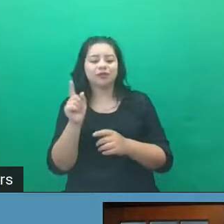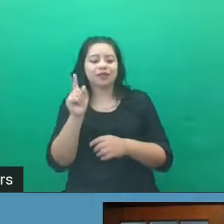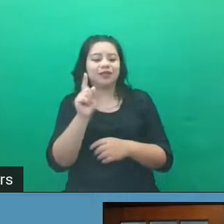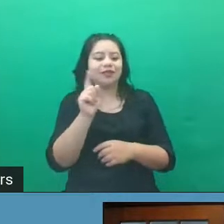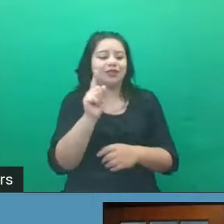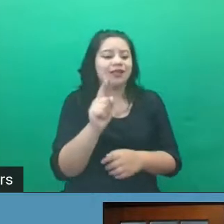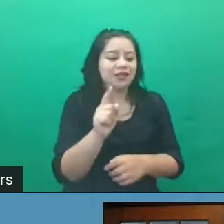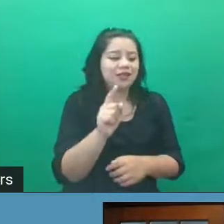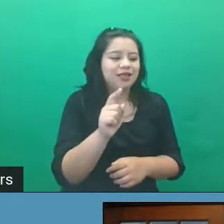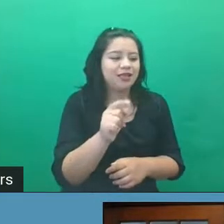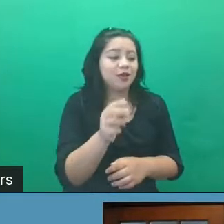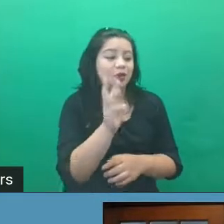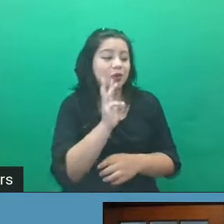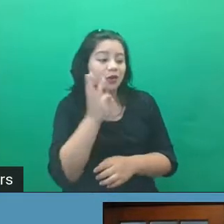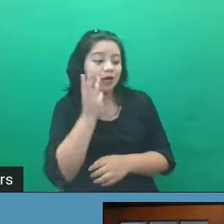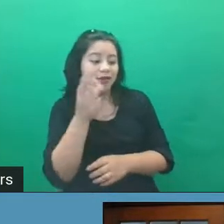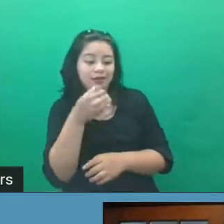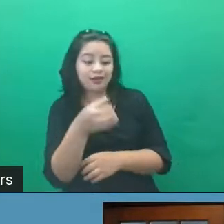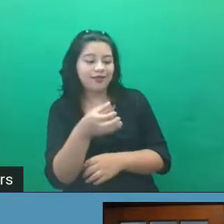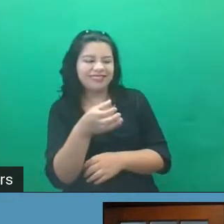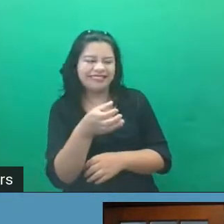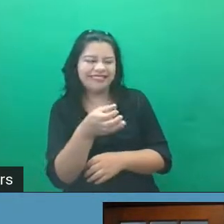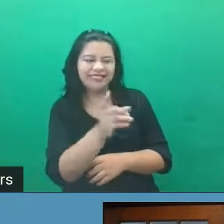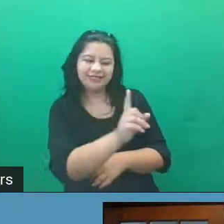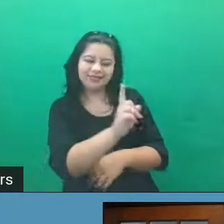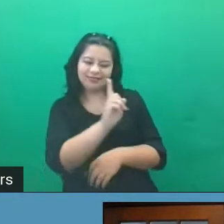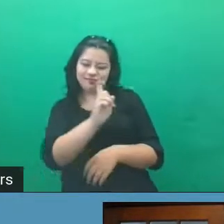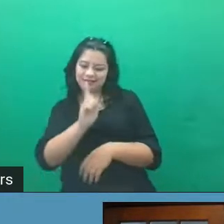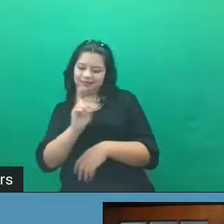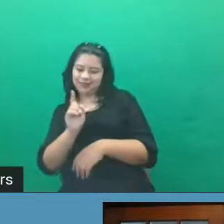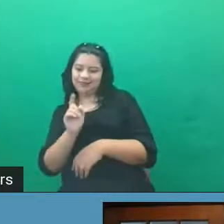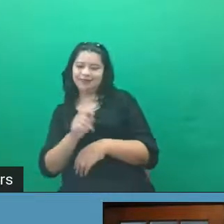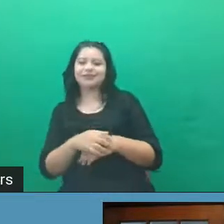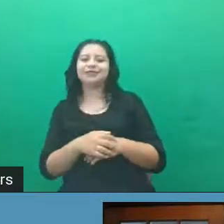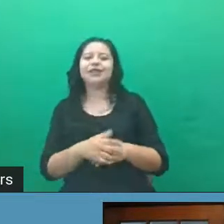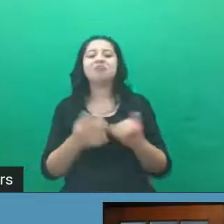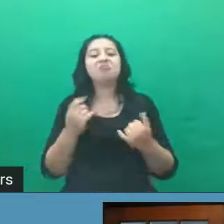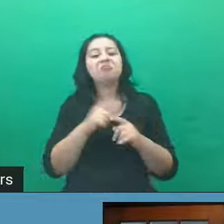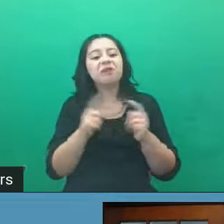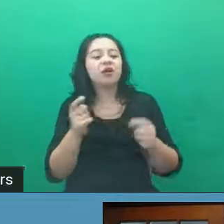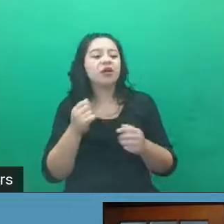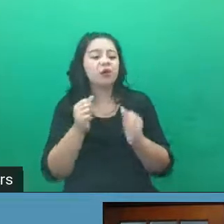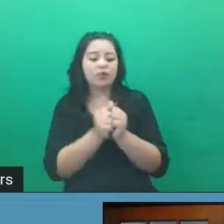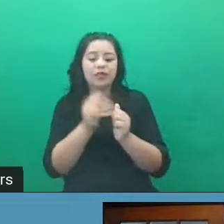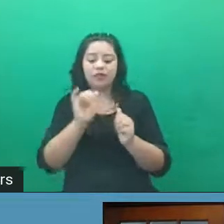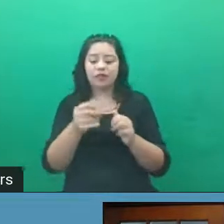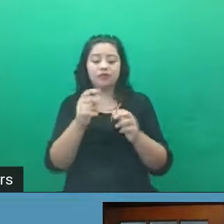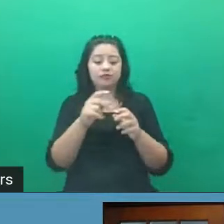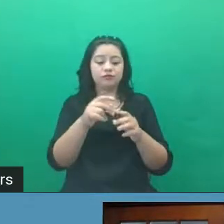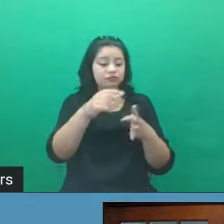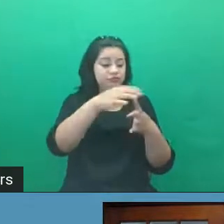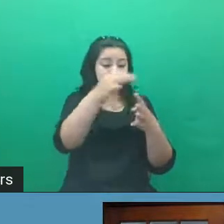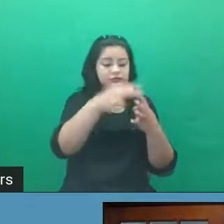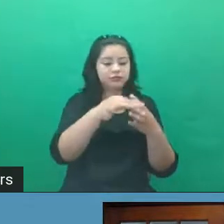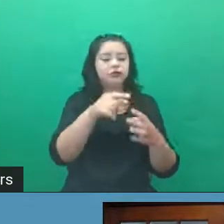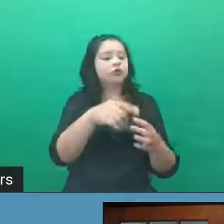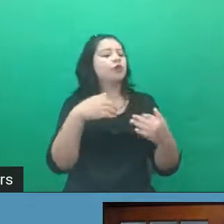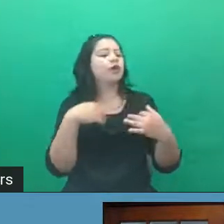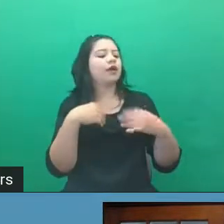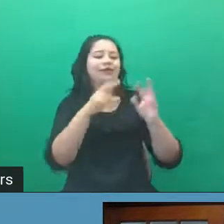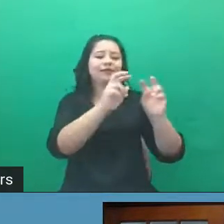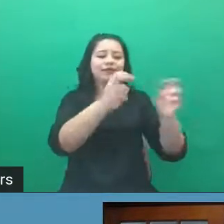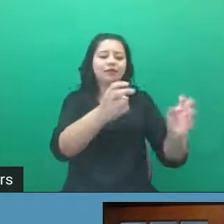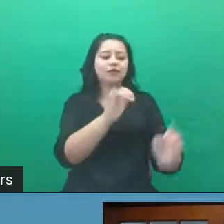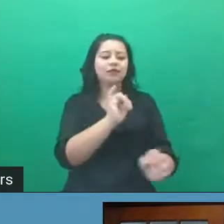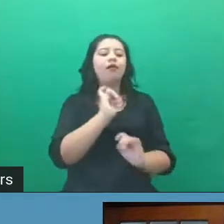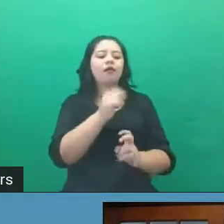want to be talking about. You can have the opportunity to kind of graze and kind of see where you are if you have rooms that are more dedicated to certain